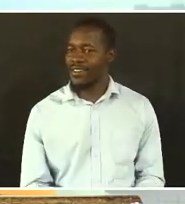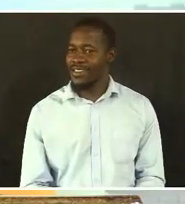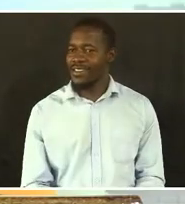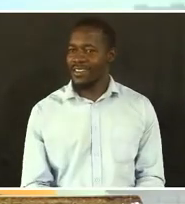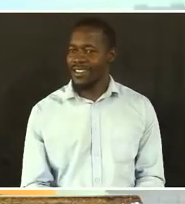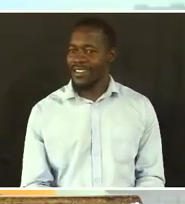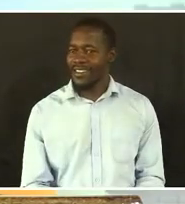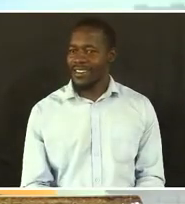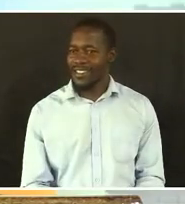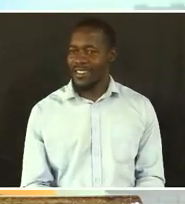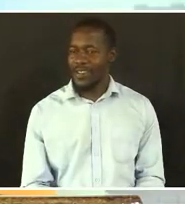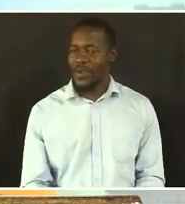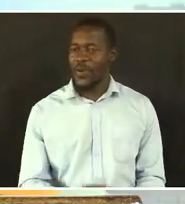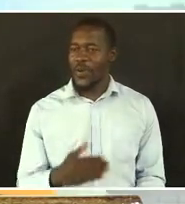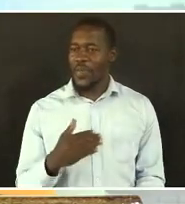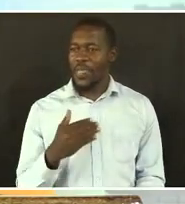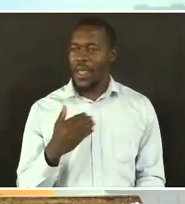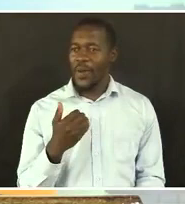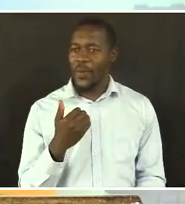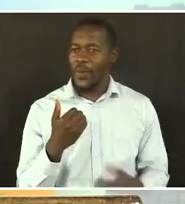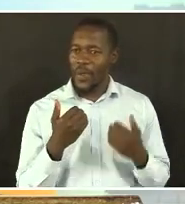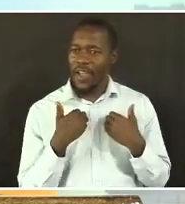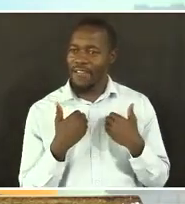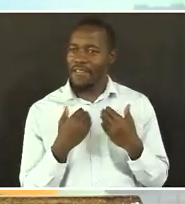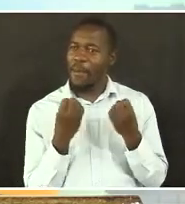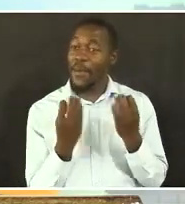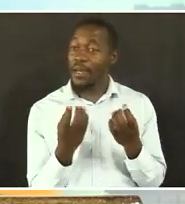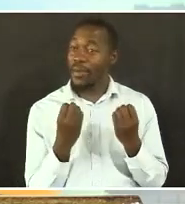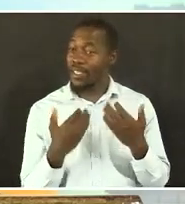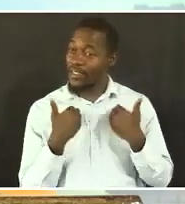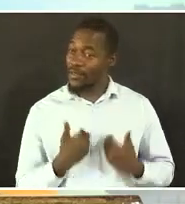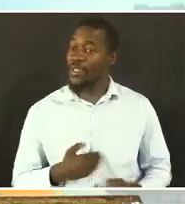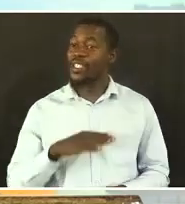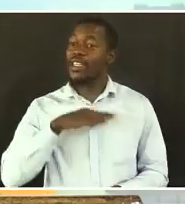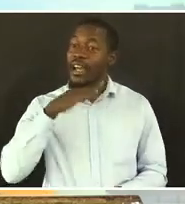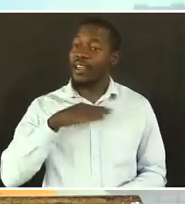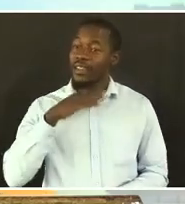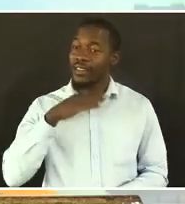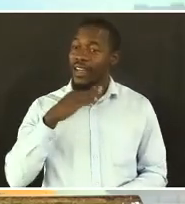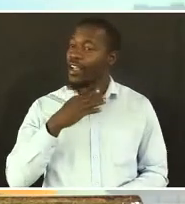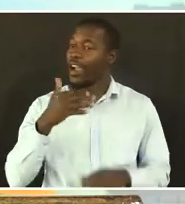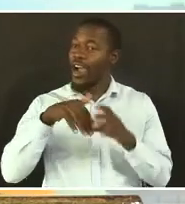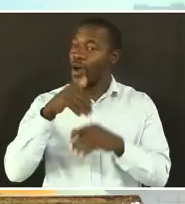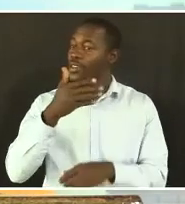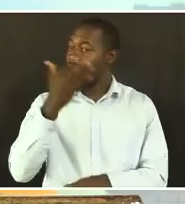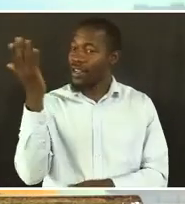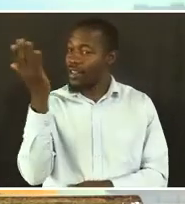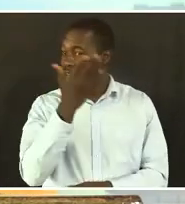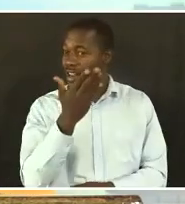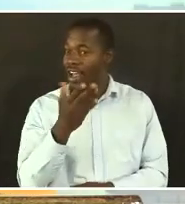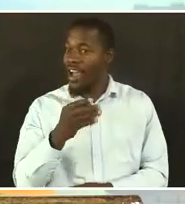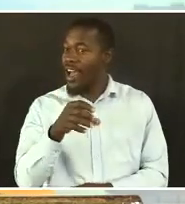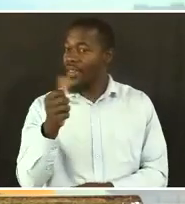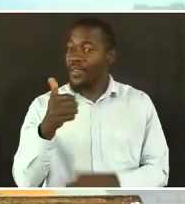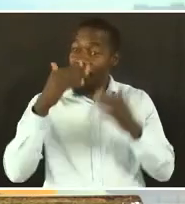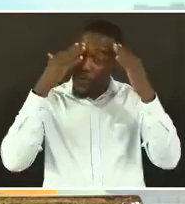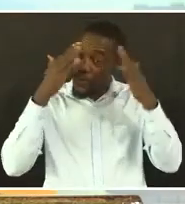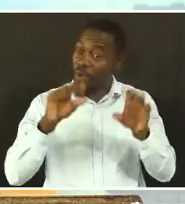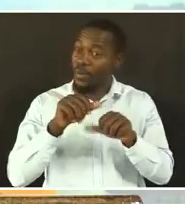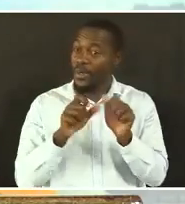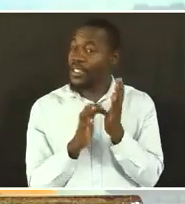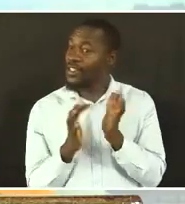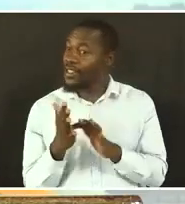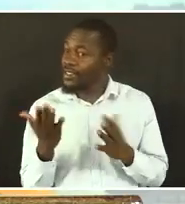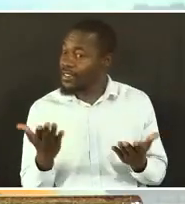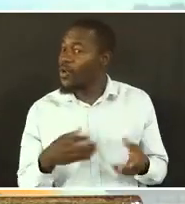We have people who are dying and in need of a savior. Somebody will die before they know that the seventh day is the Sabbath of the Lord. Can't we go and